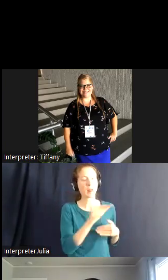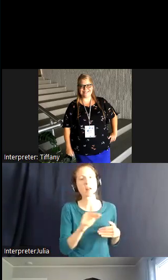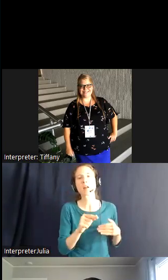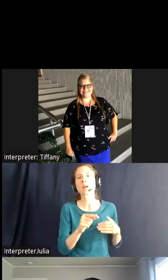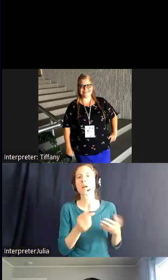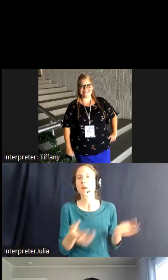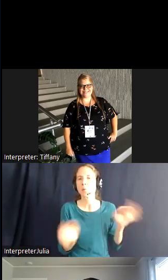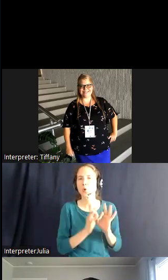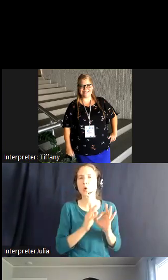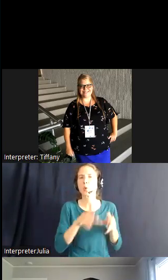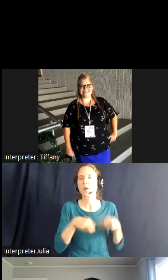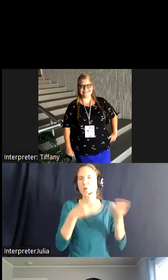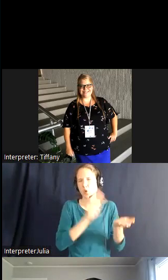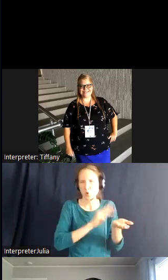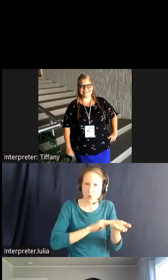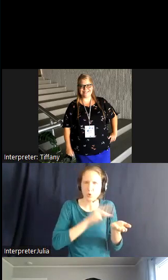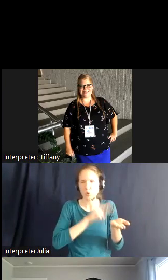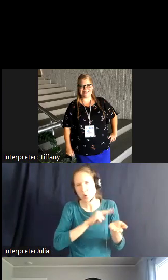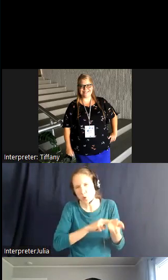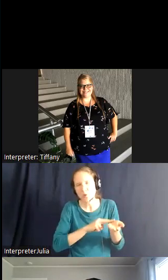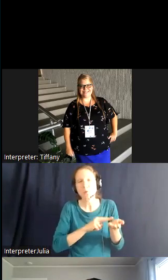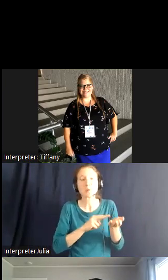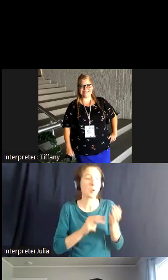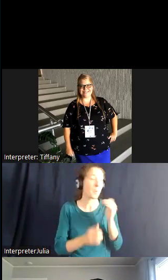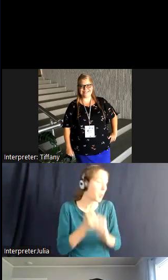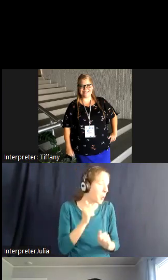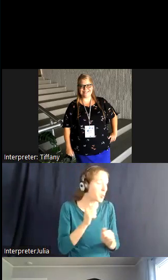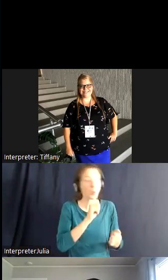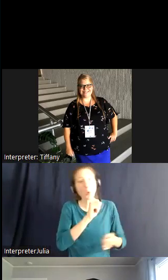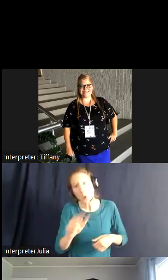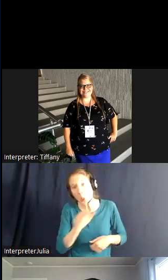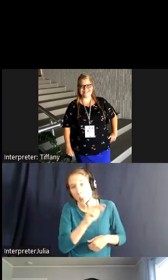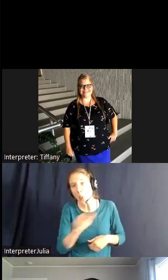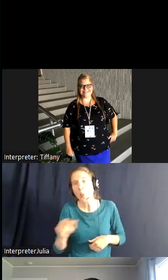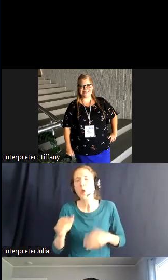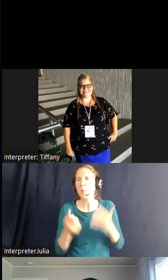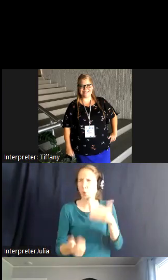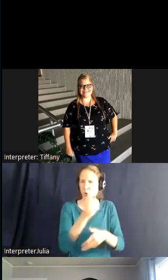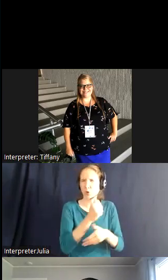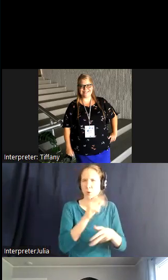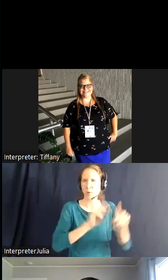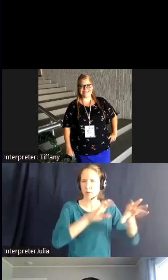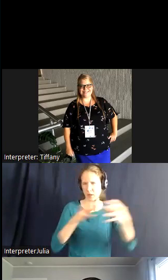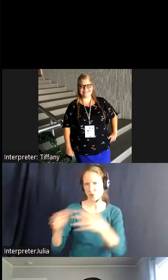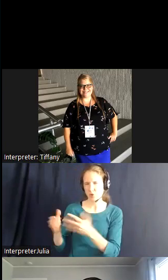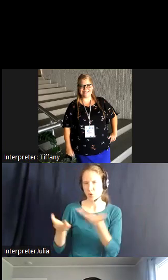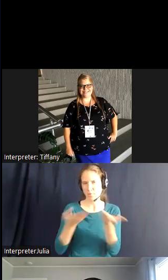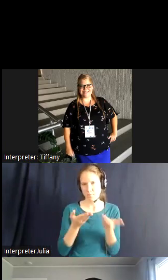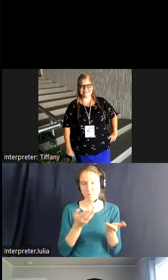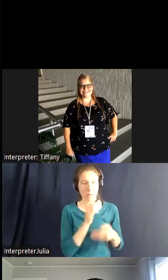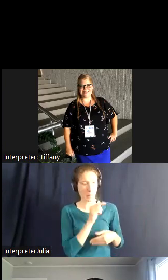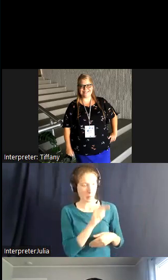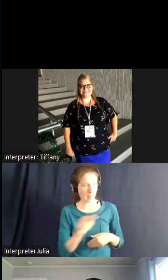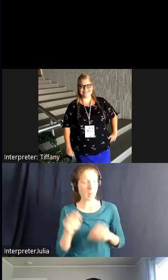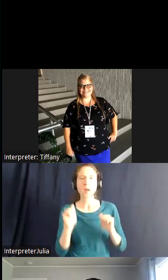services and serve some or all priority populations. And those providers are able to be fully incorporated into the safety net